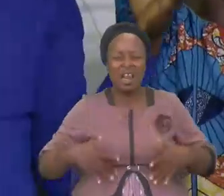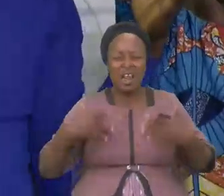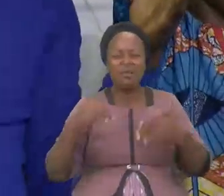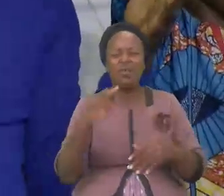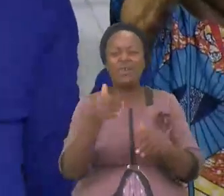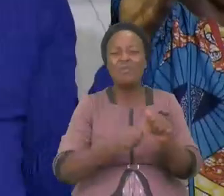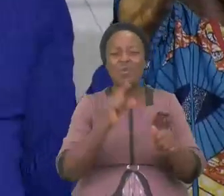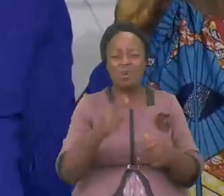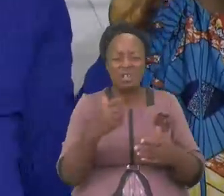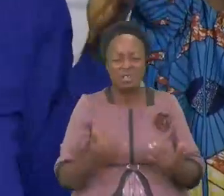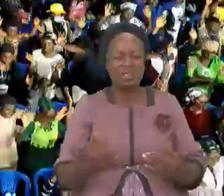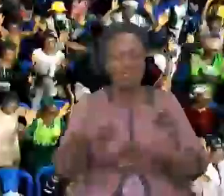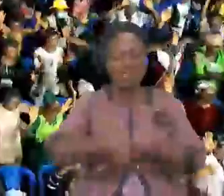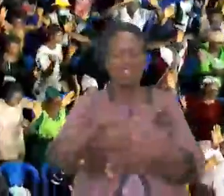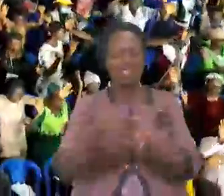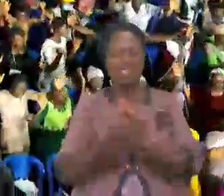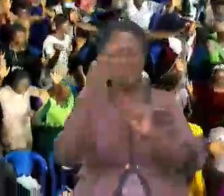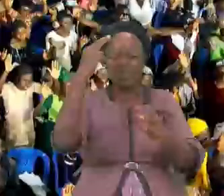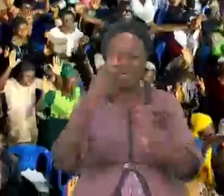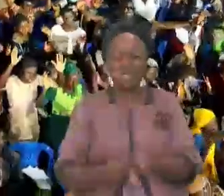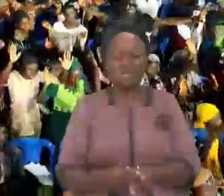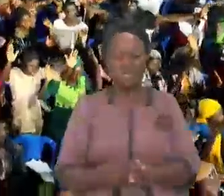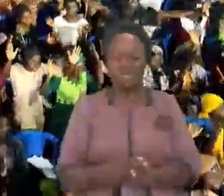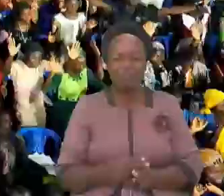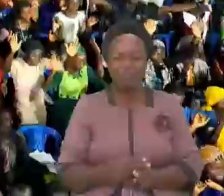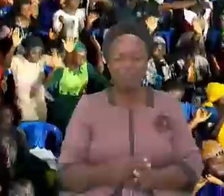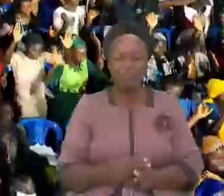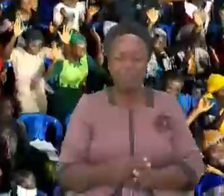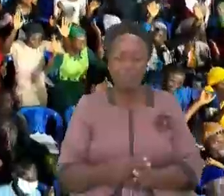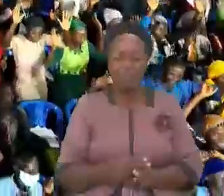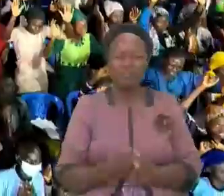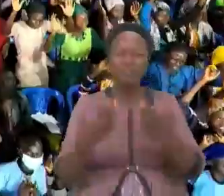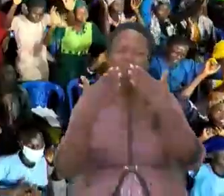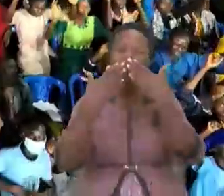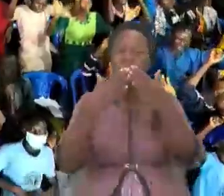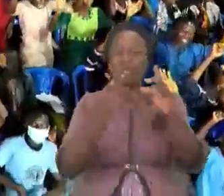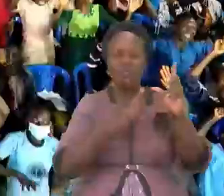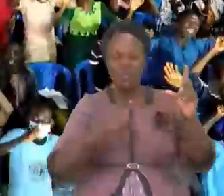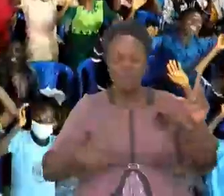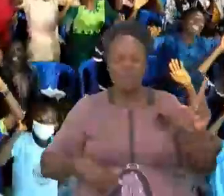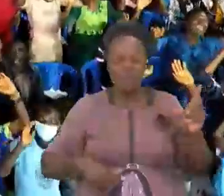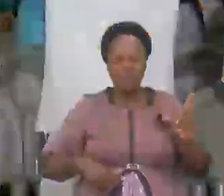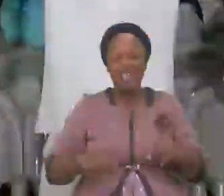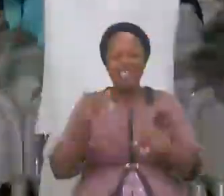name. Thank you, Lord. In Jesus' name we pray.